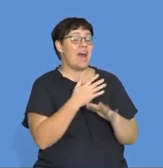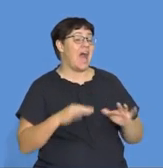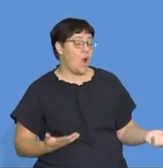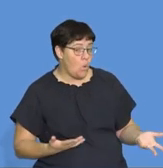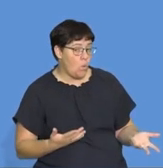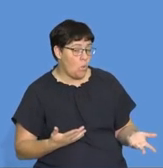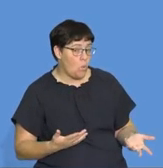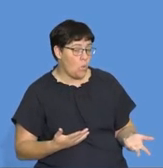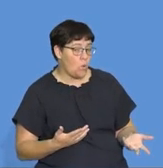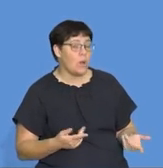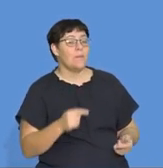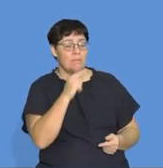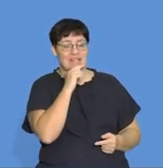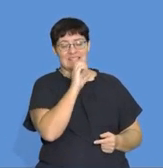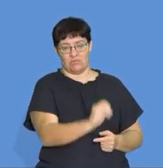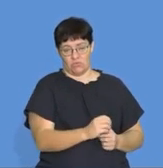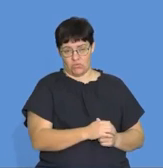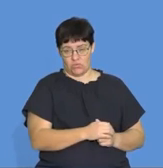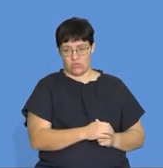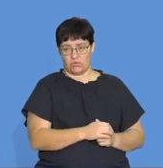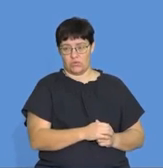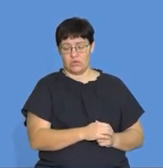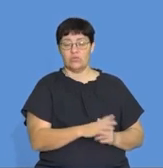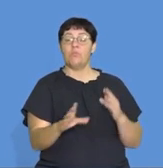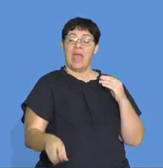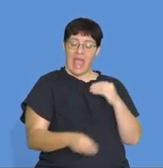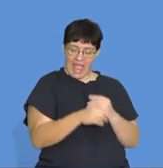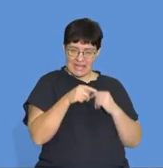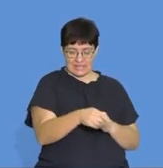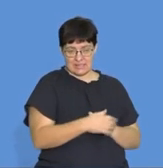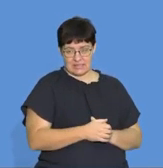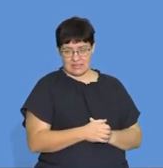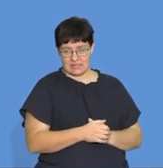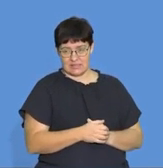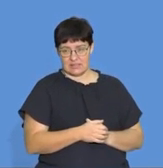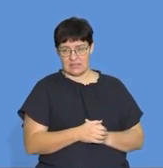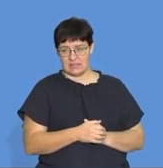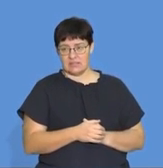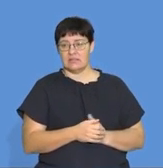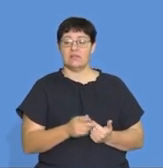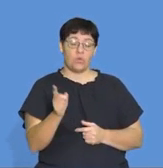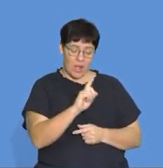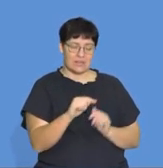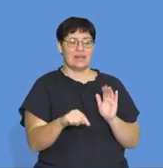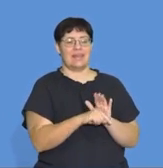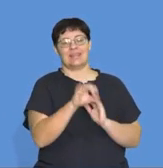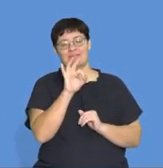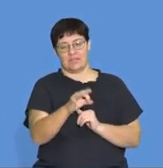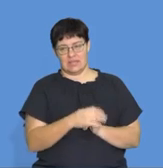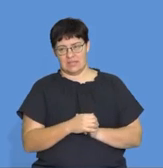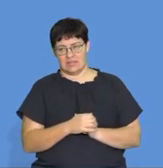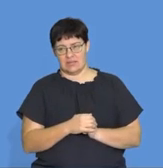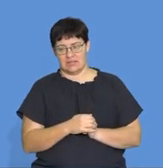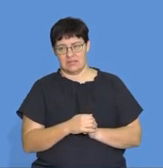it must become 0. So I must add the additive inverse of 3, which is negative 3, and that's